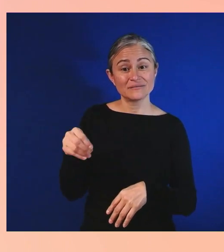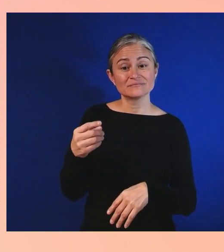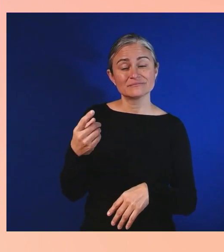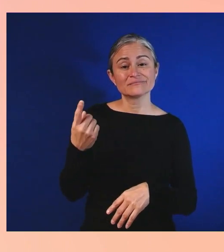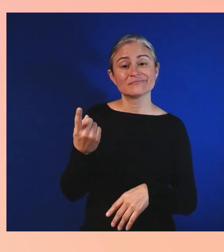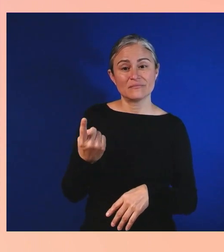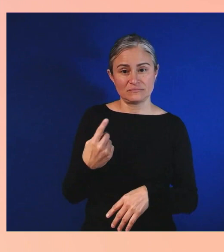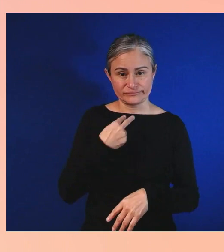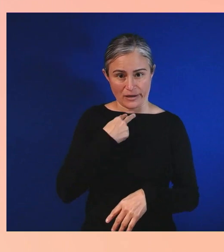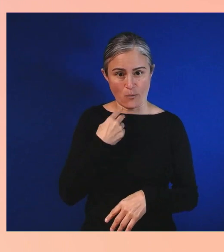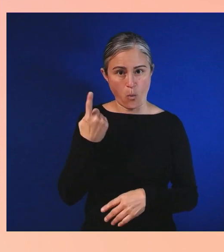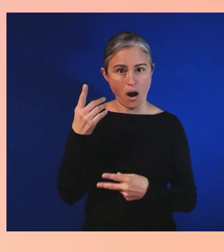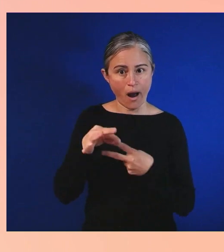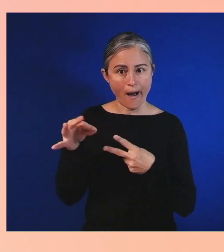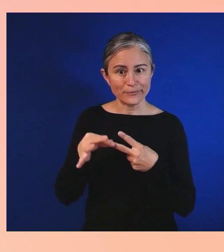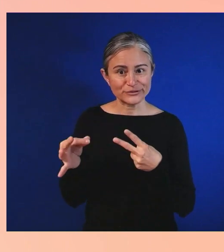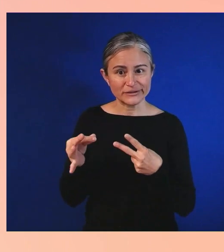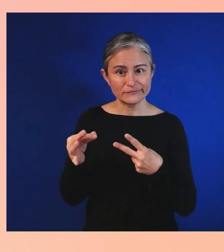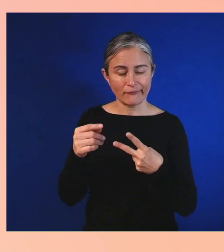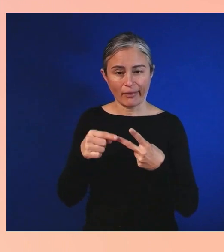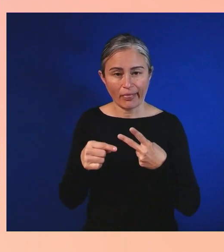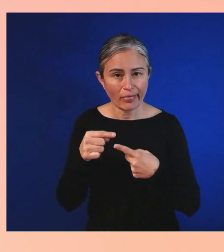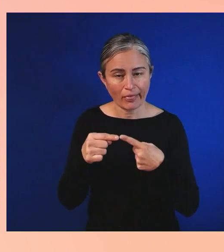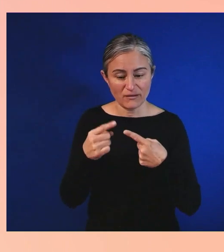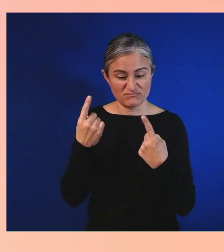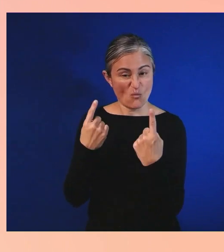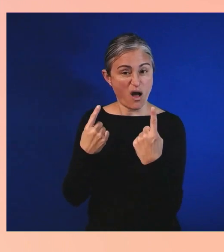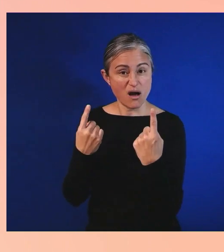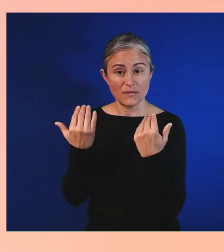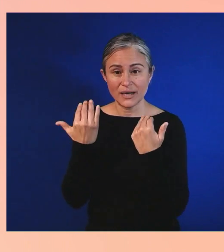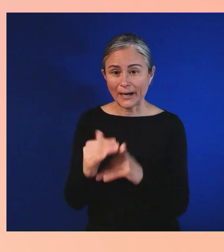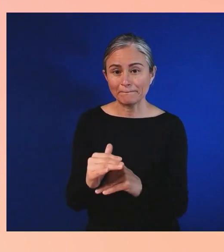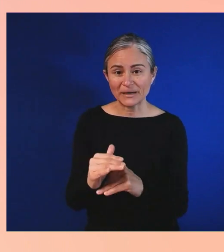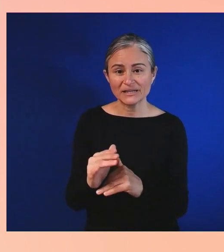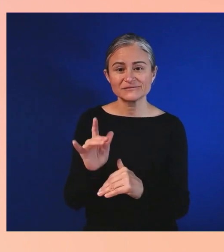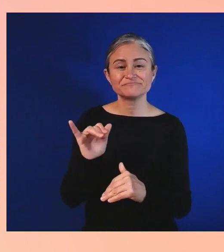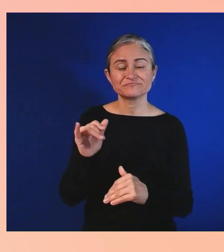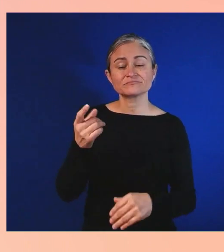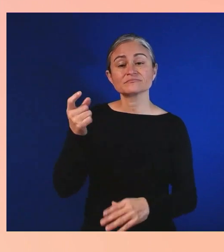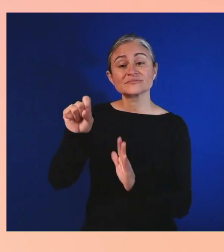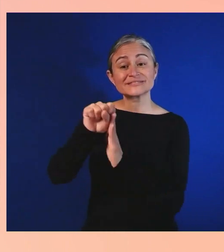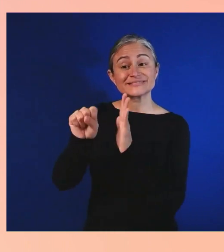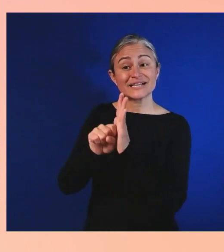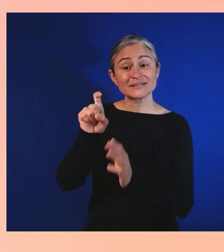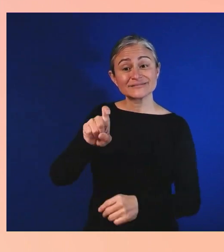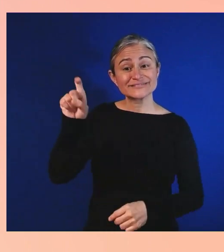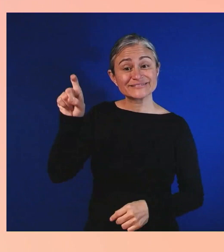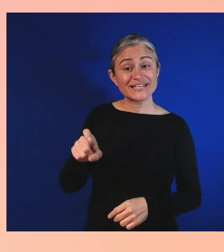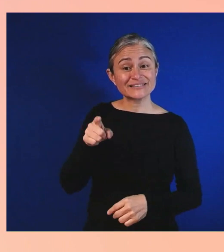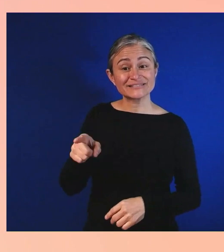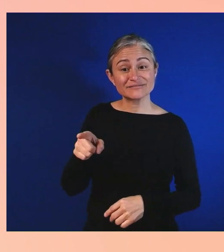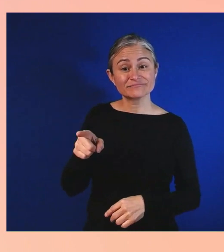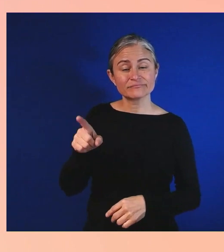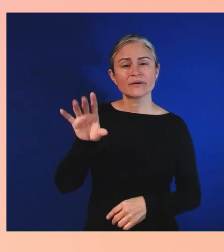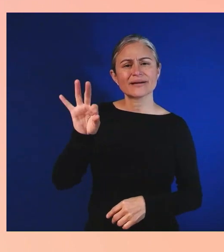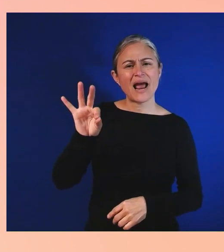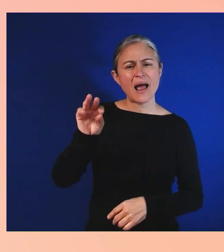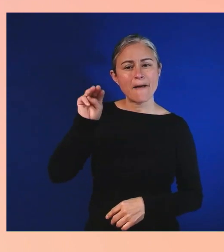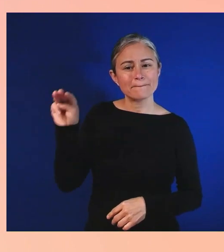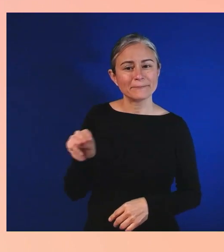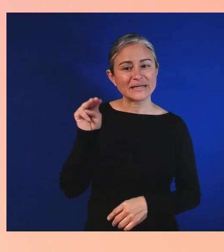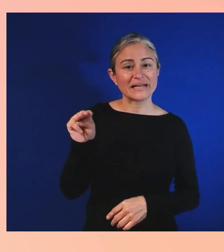got 9 million Texans without internet access. Almost a quarter of the people in the state of South Carolina don't have internet